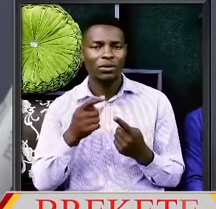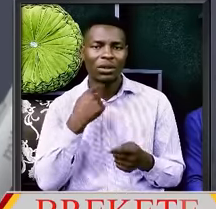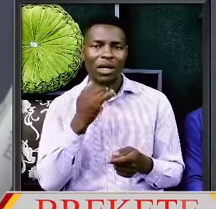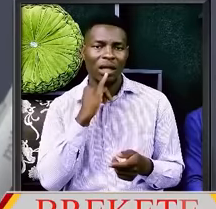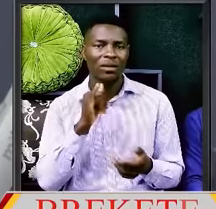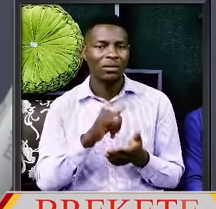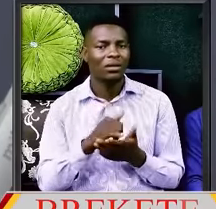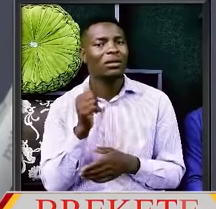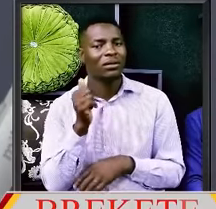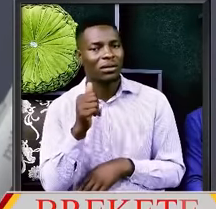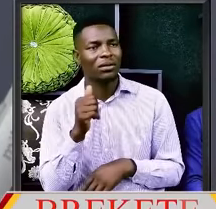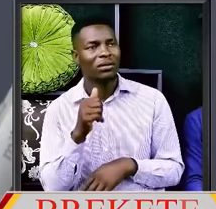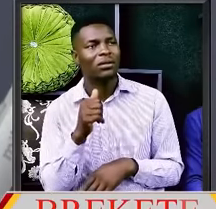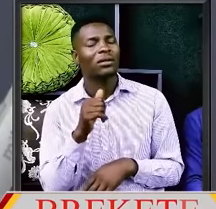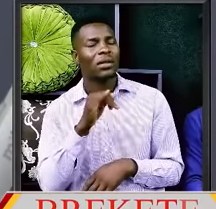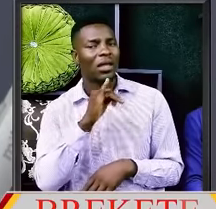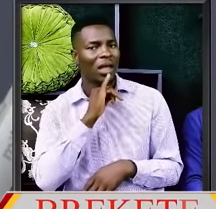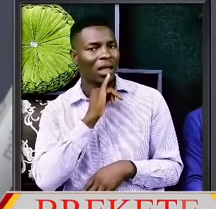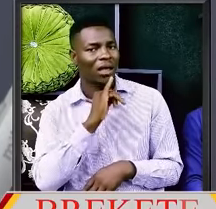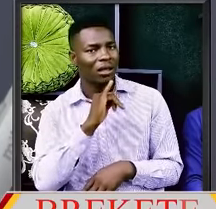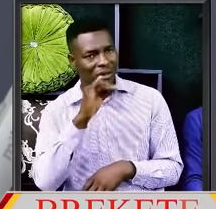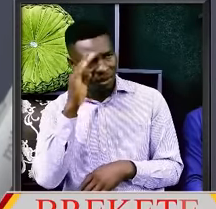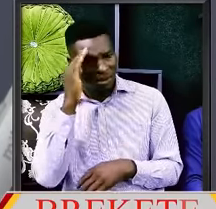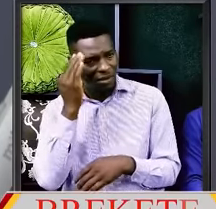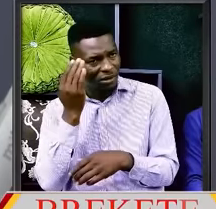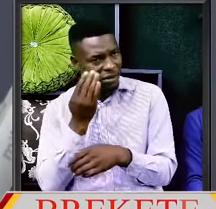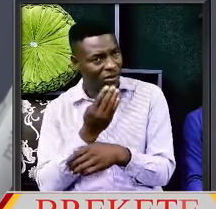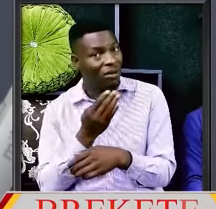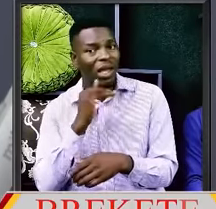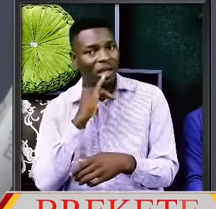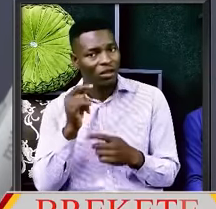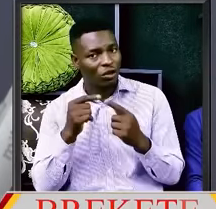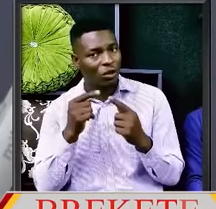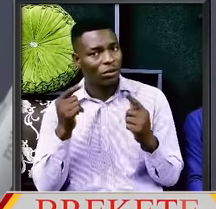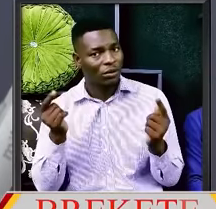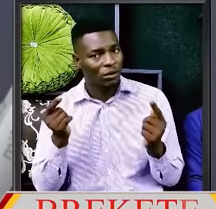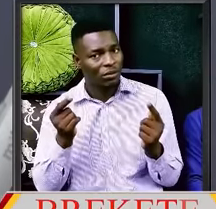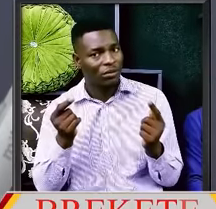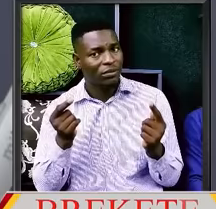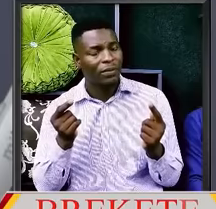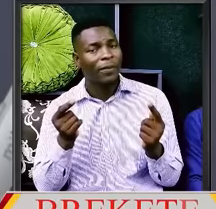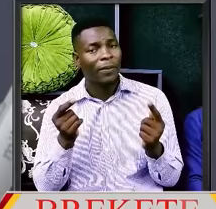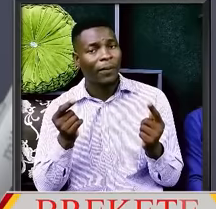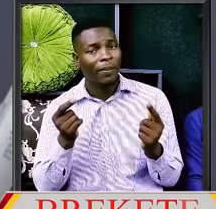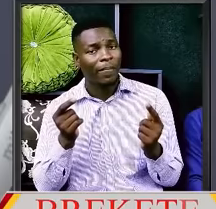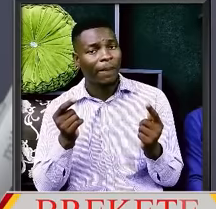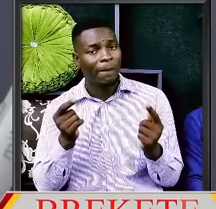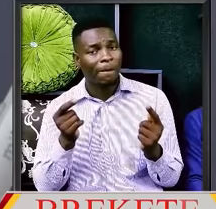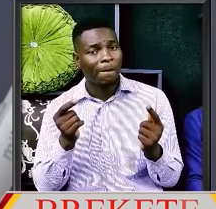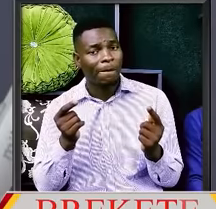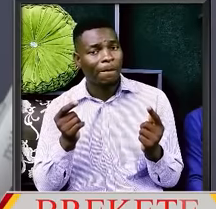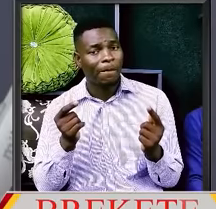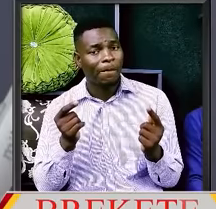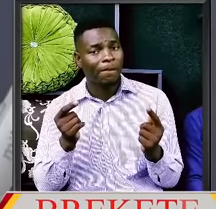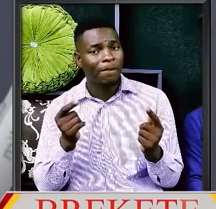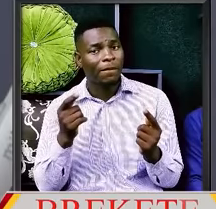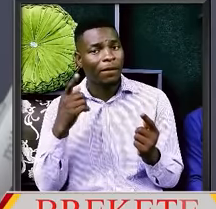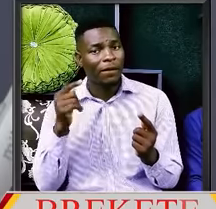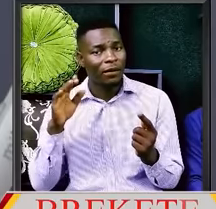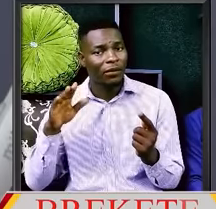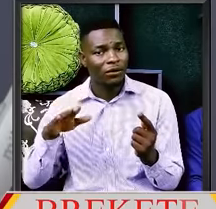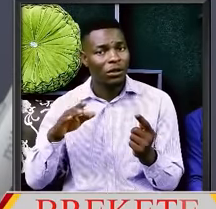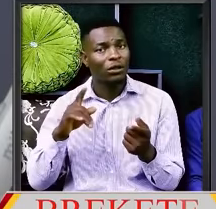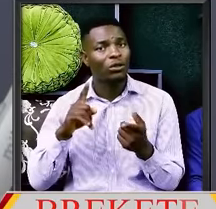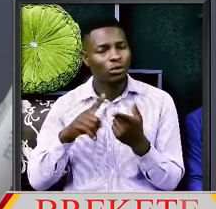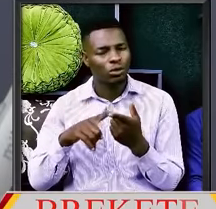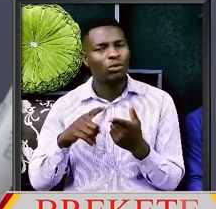is that you know the subjection that they subject this woman and the child to ordinary president